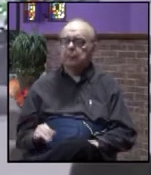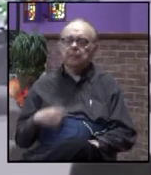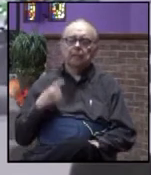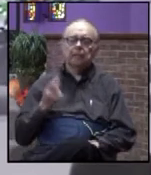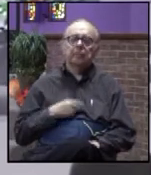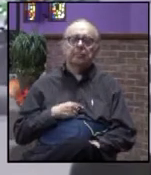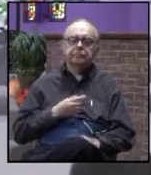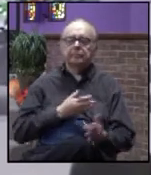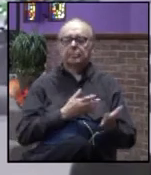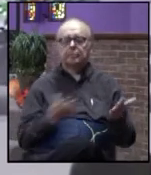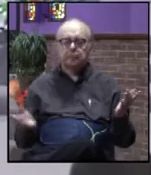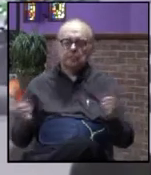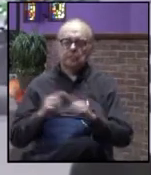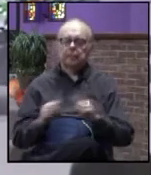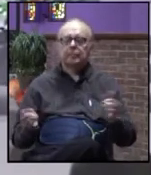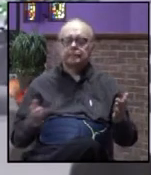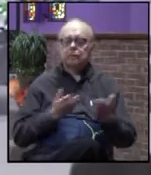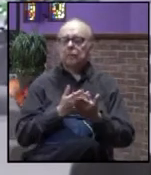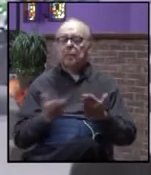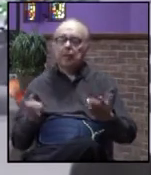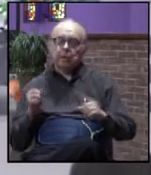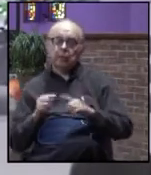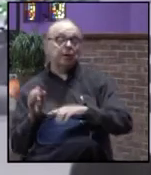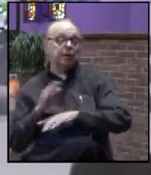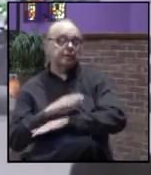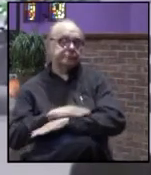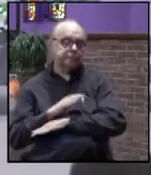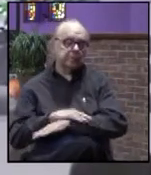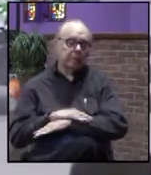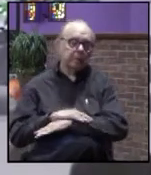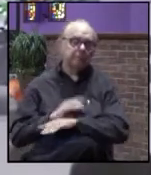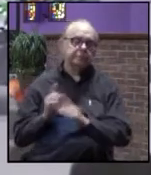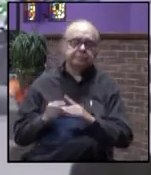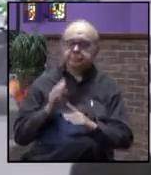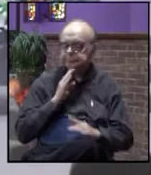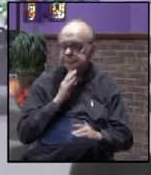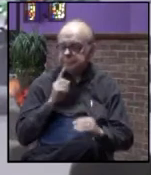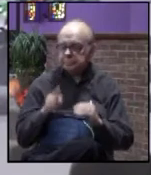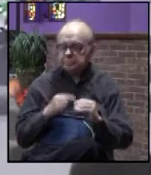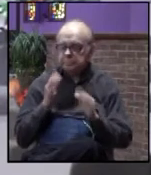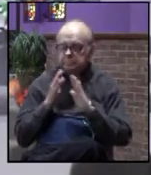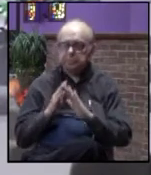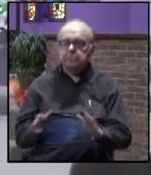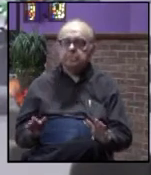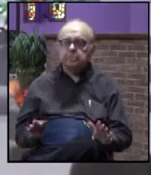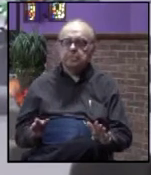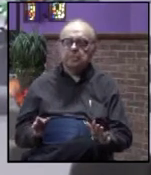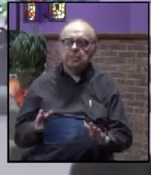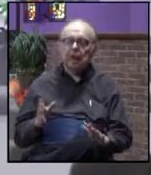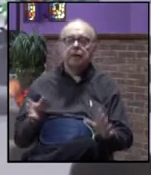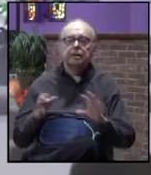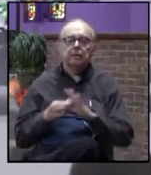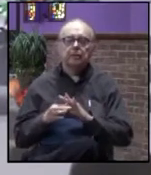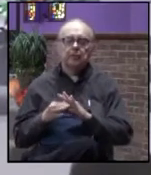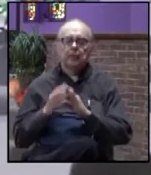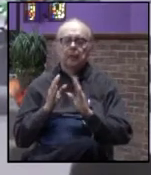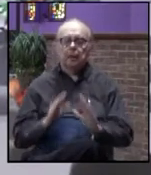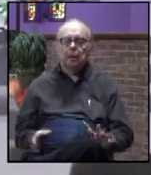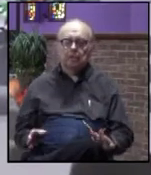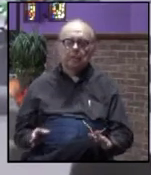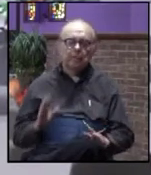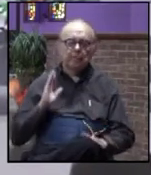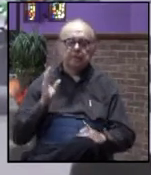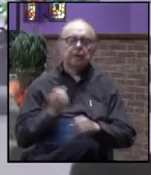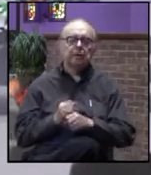all bring different things to the table. But when we start talking about a peace and unity, the peace that we